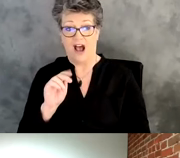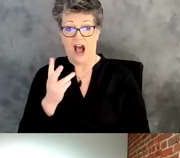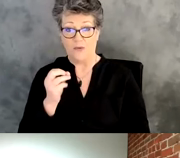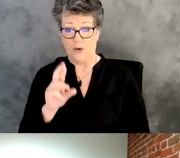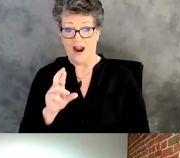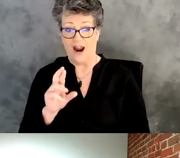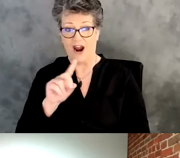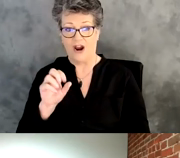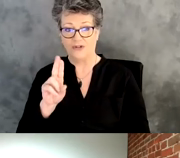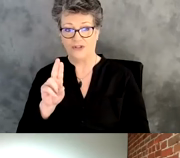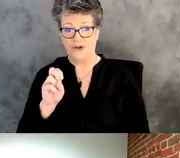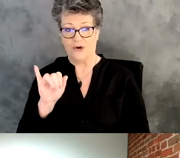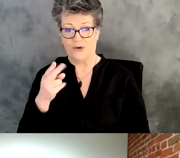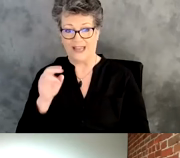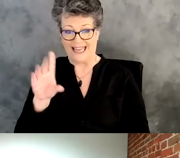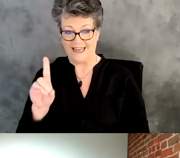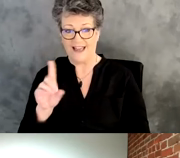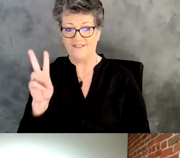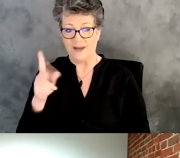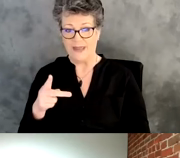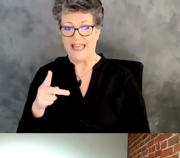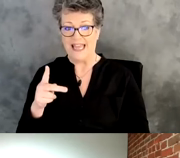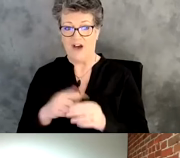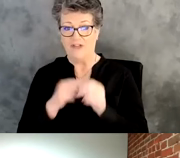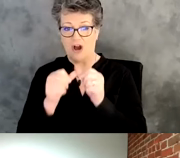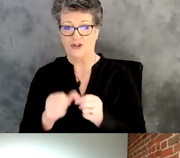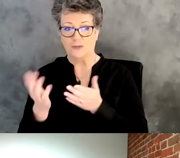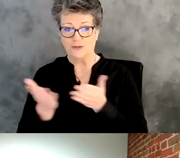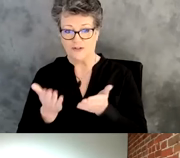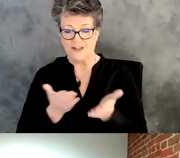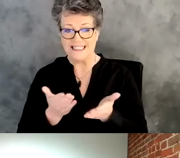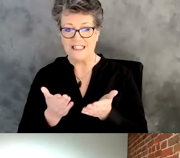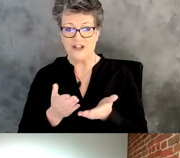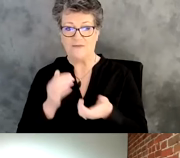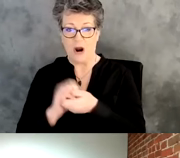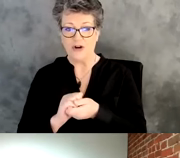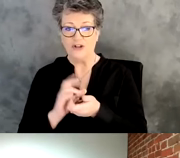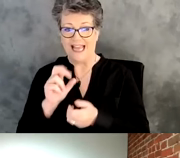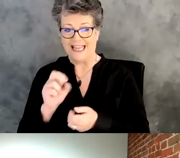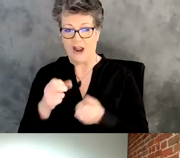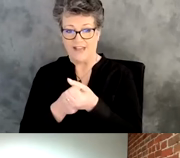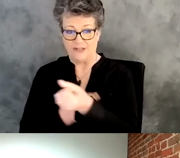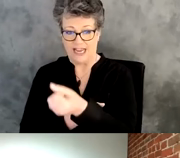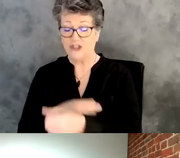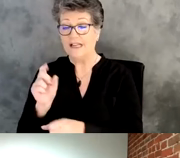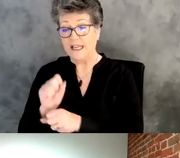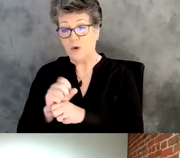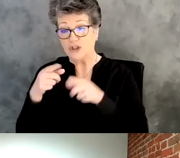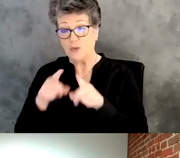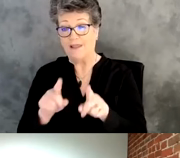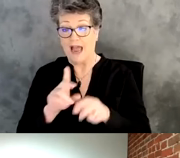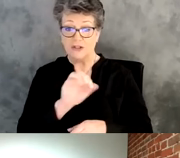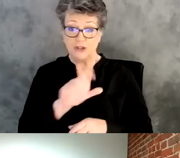Vice President of Long-Term Services and Supports of the Partners in Care Foundation. He works to align